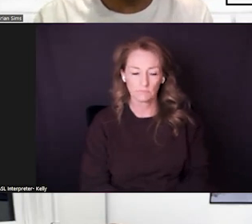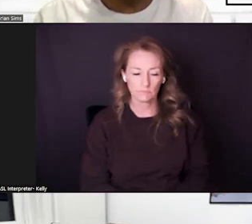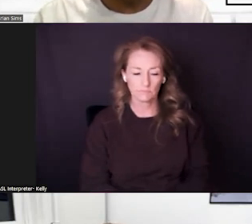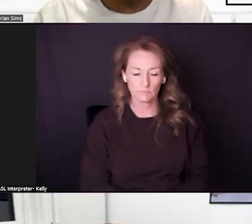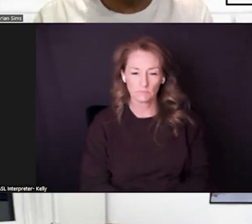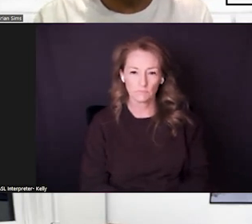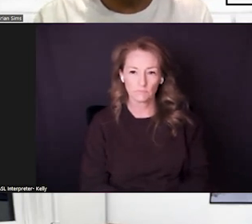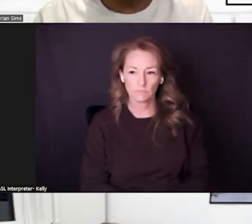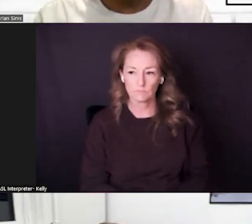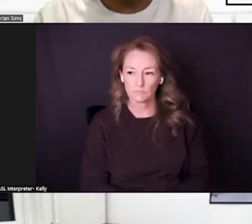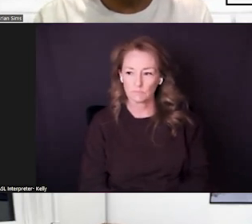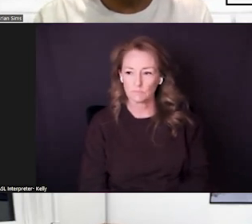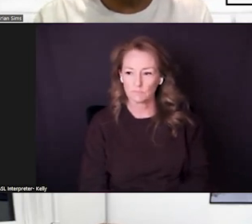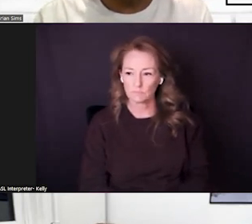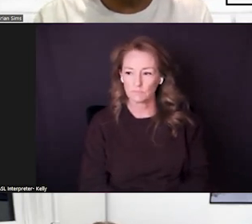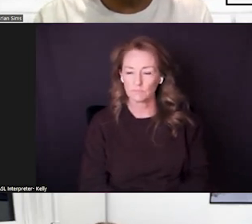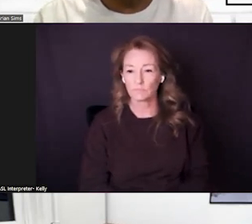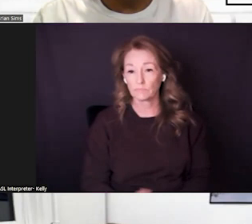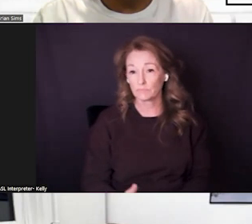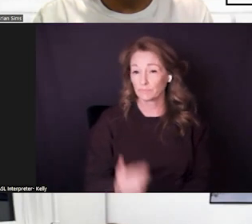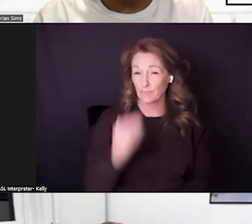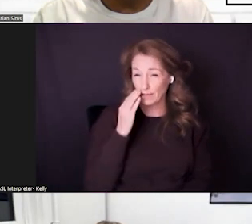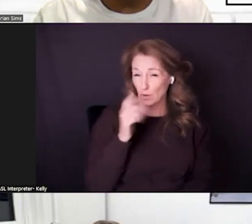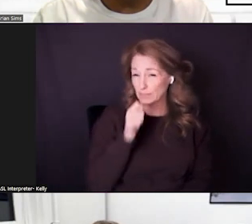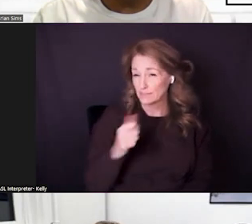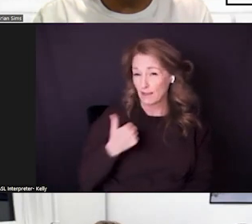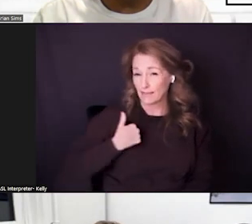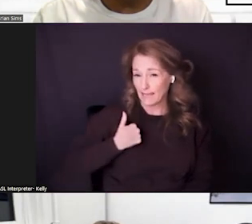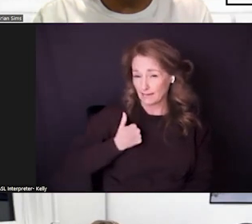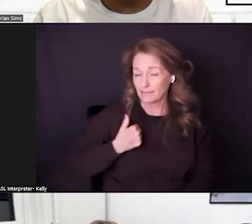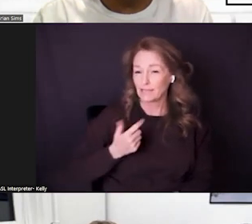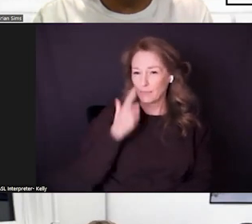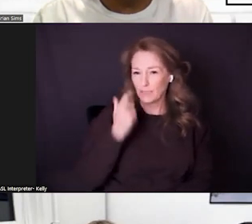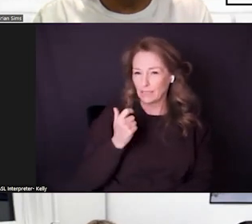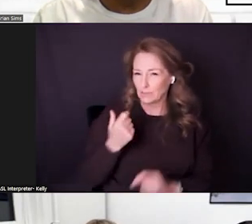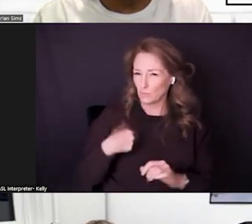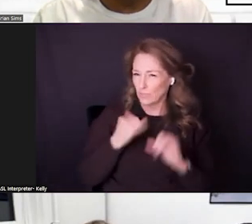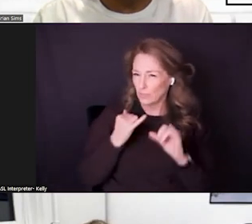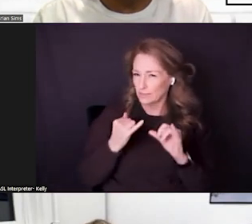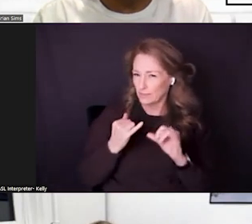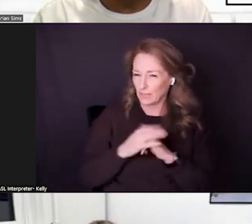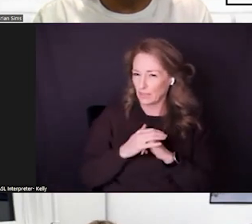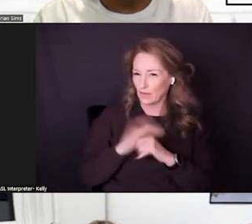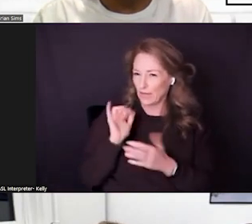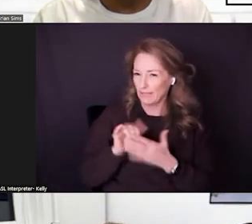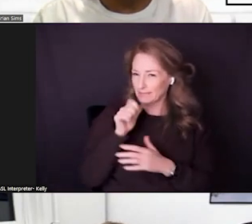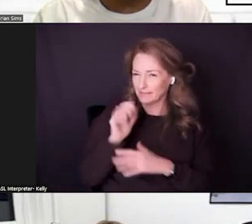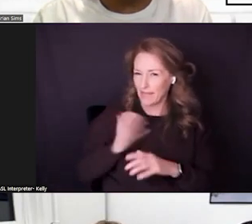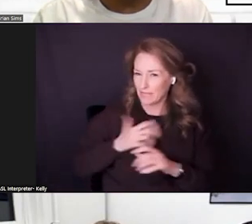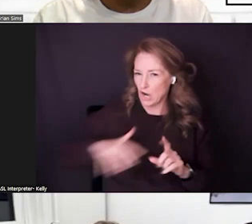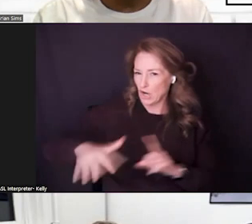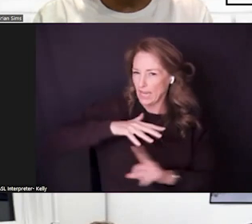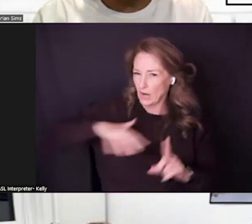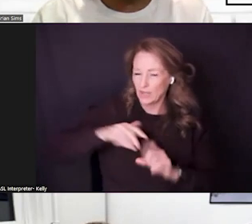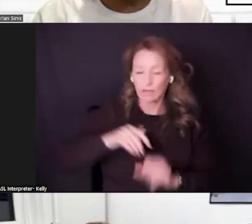well, I know it's not Canada because we're similar enough to Canada. That is not our territory. I haven't seen it. So I'm Okay.